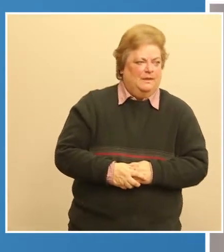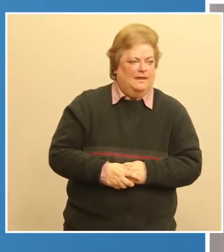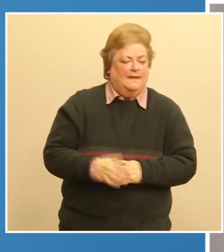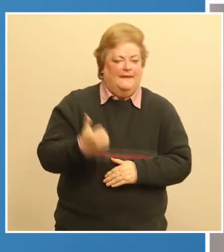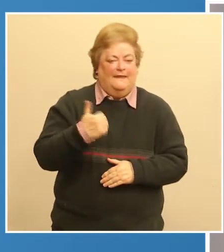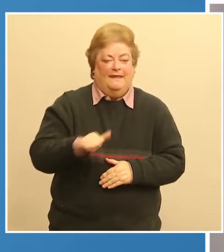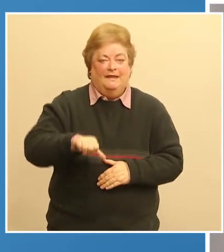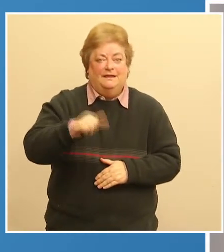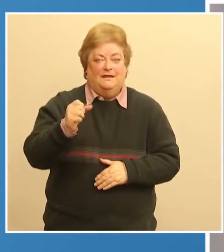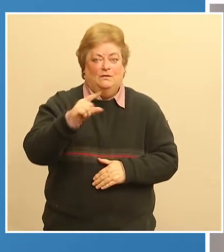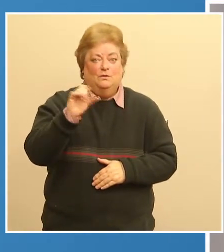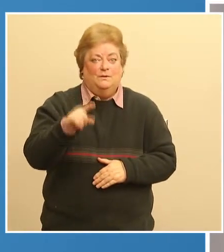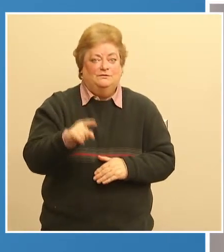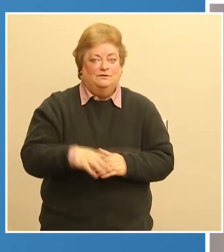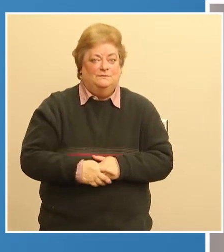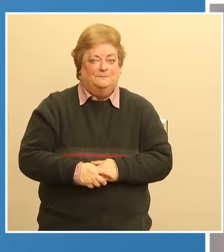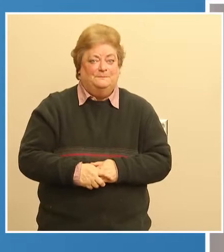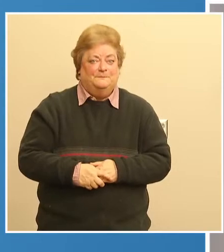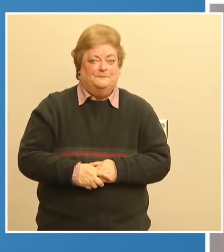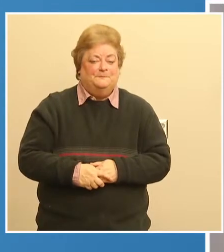Any other questions?